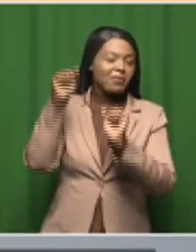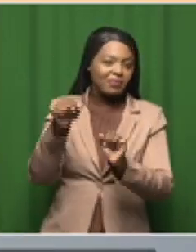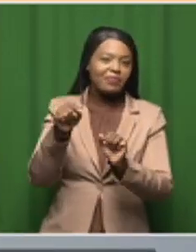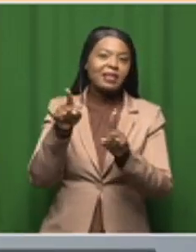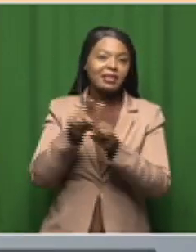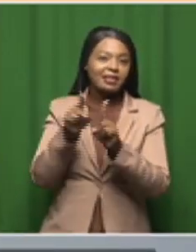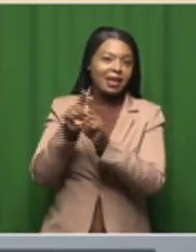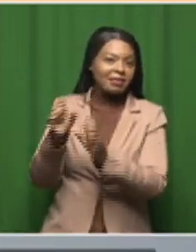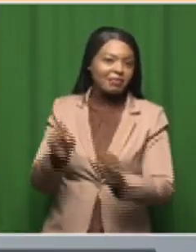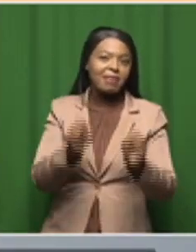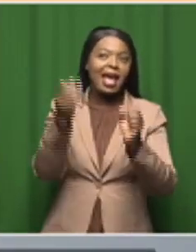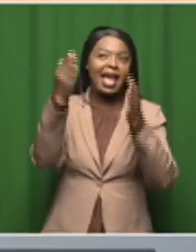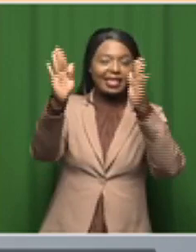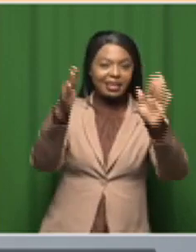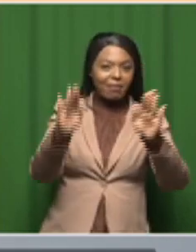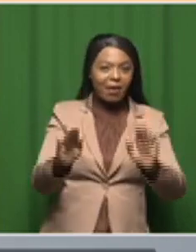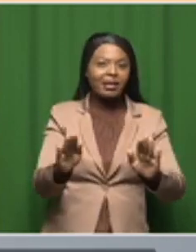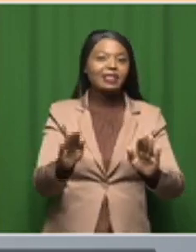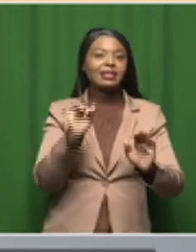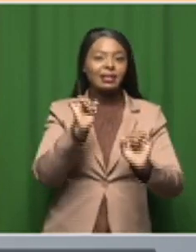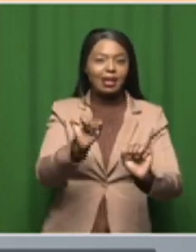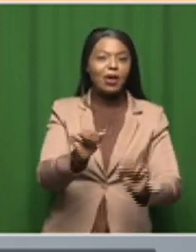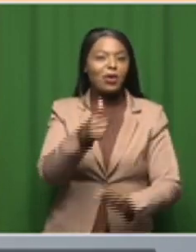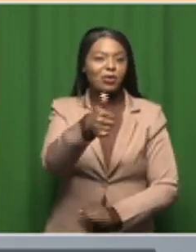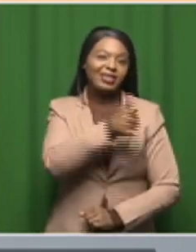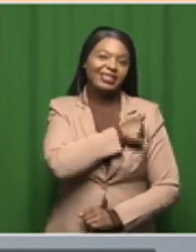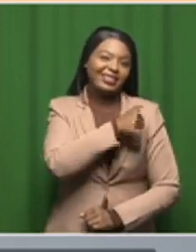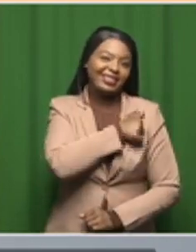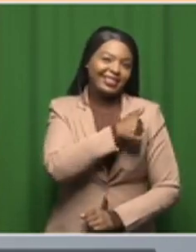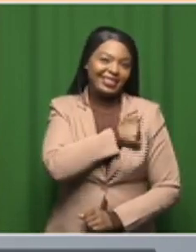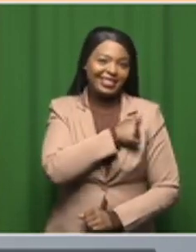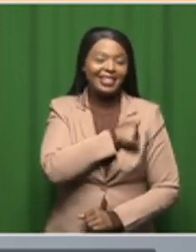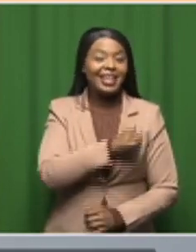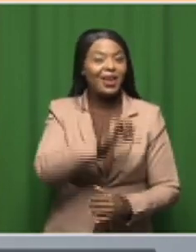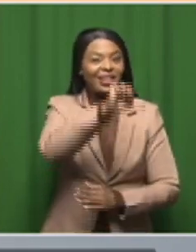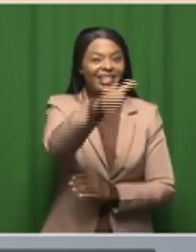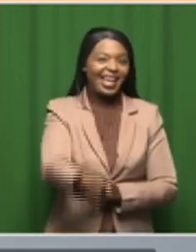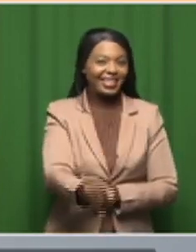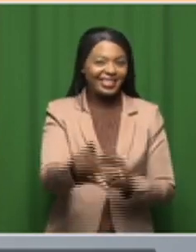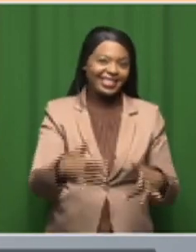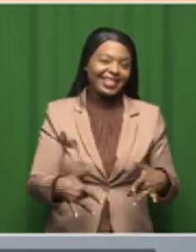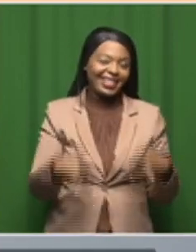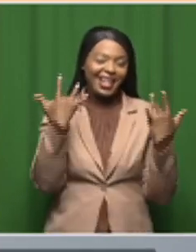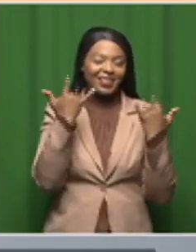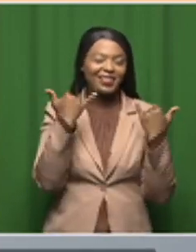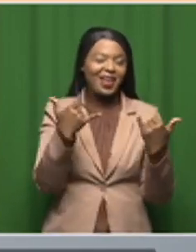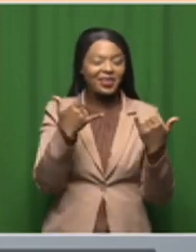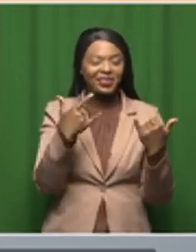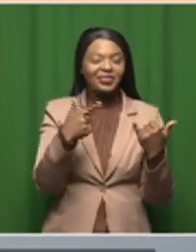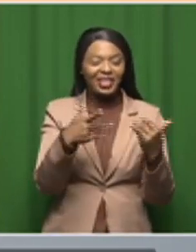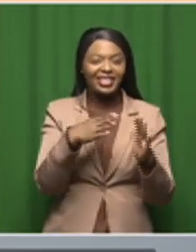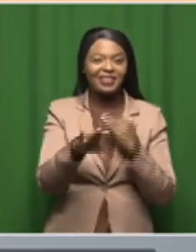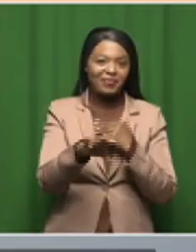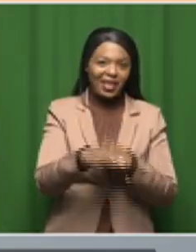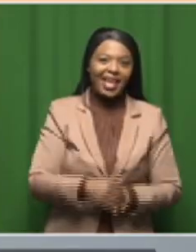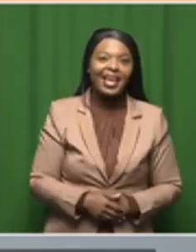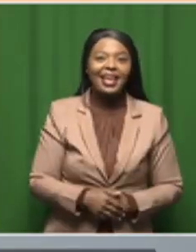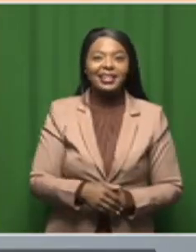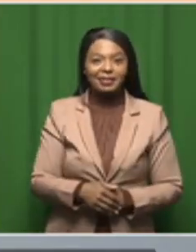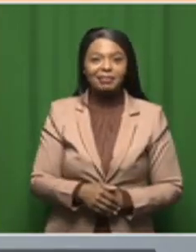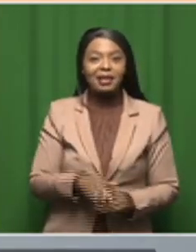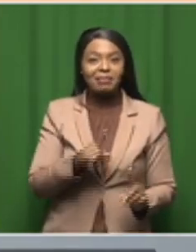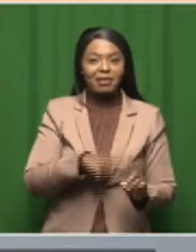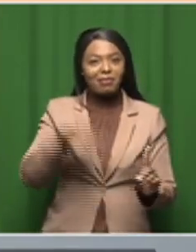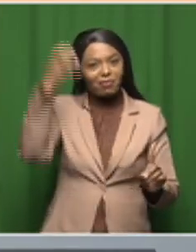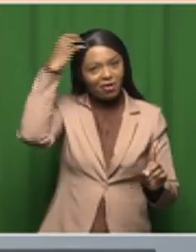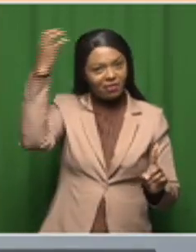this exhibition. And we wish you all the best of luck as you turn over the next page of your journey. Professor in Visual Art at UJ, Professor